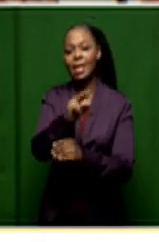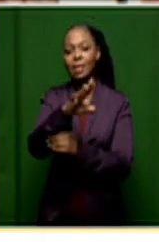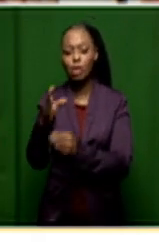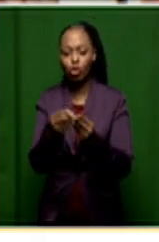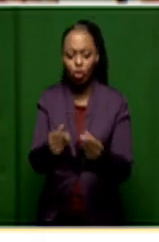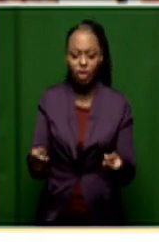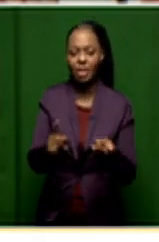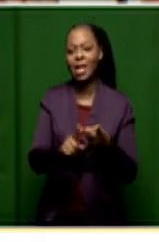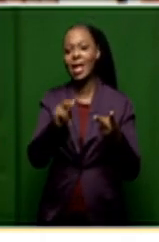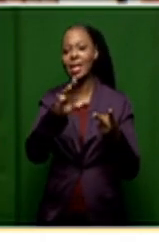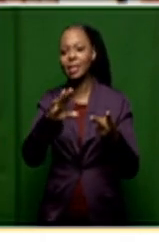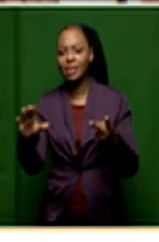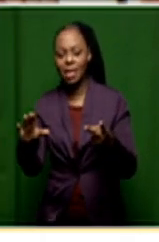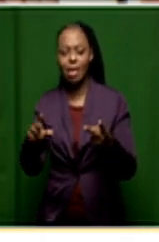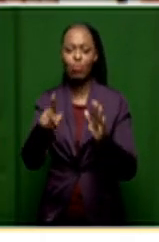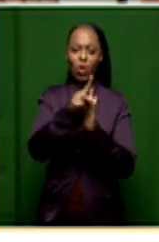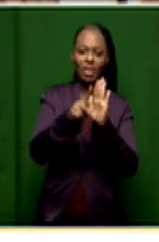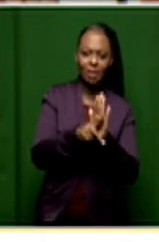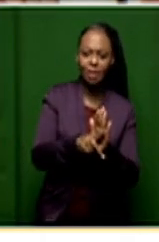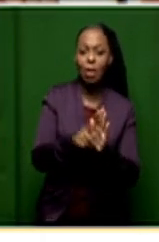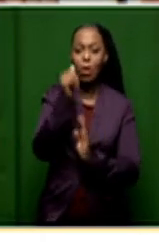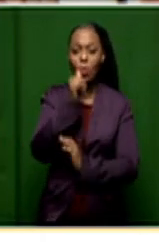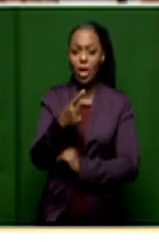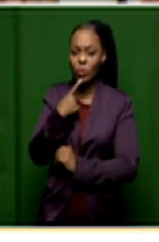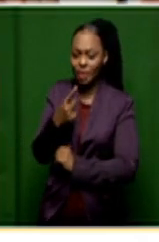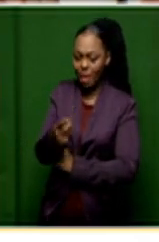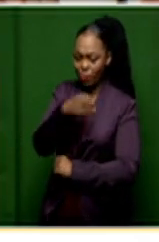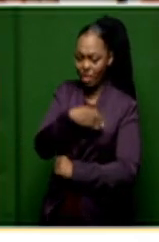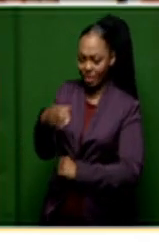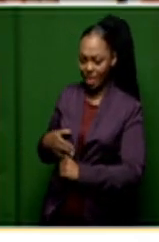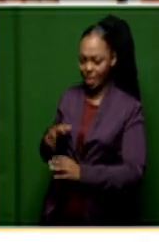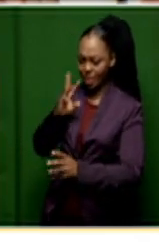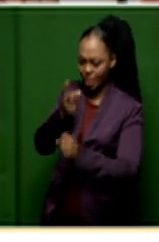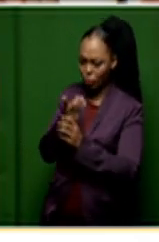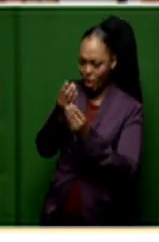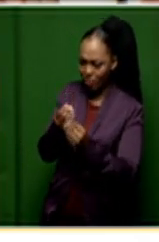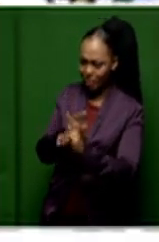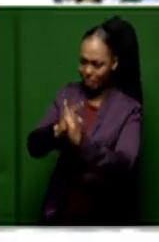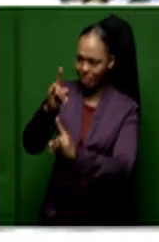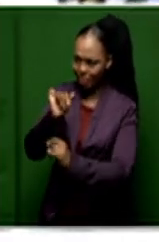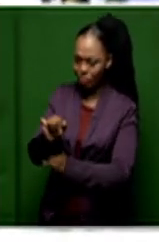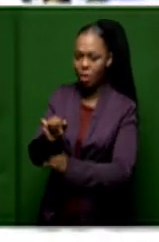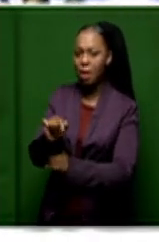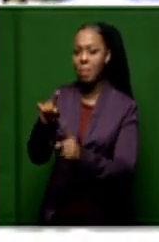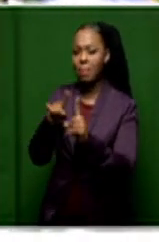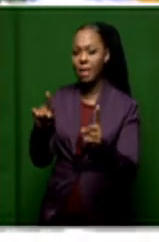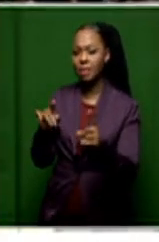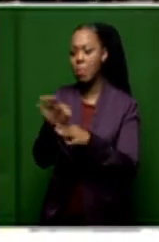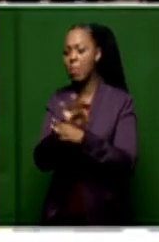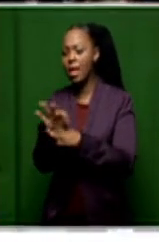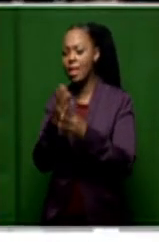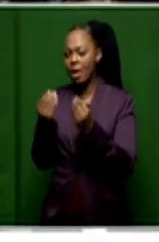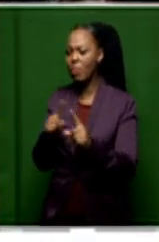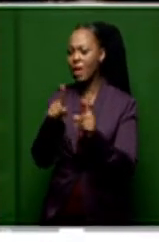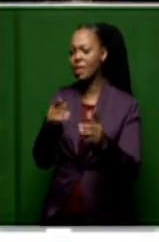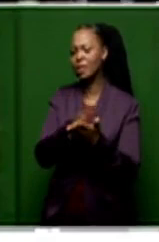ANC policy. So when you say that if the president has his way and there are those who would be opposed to that, please break that